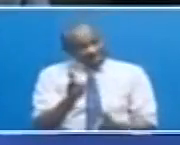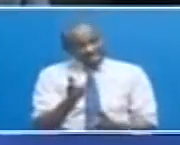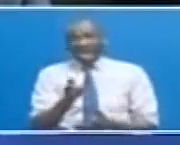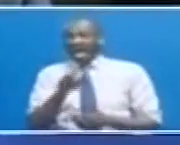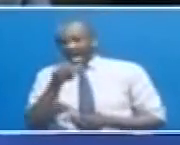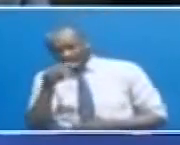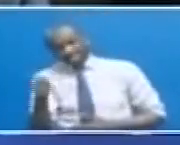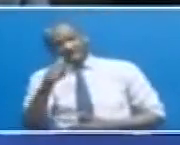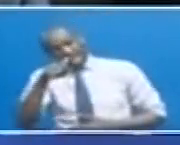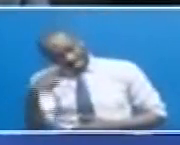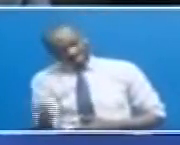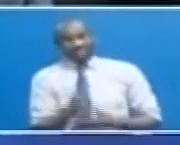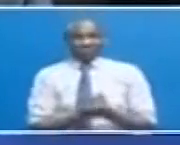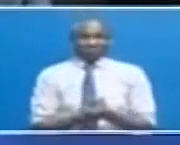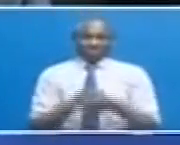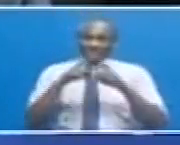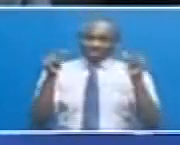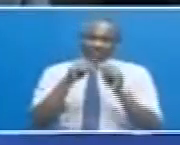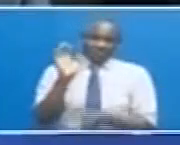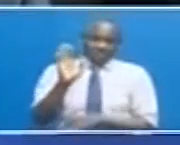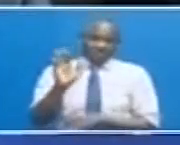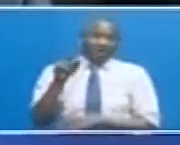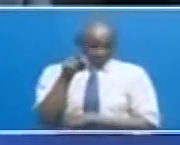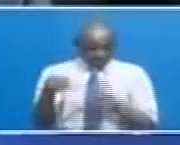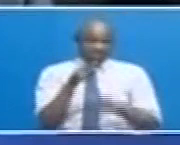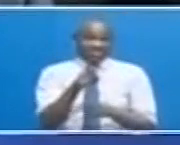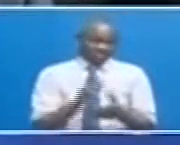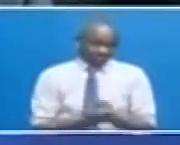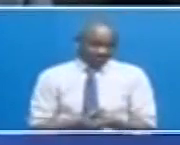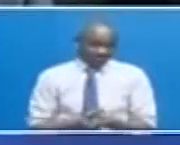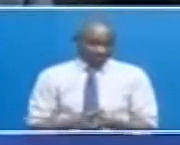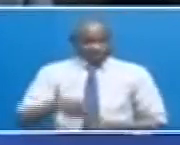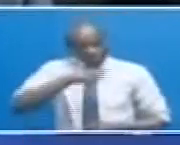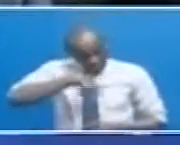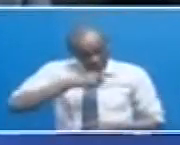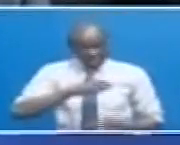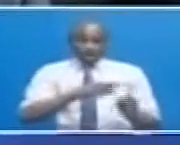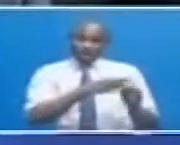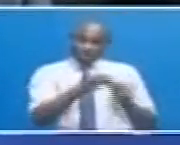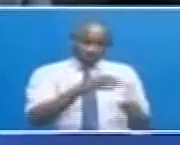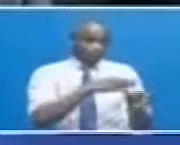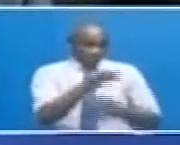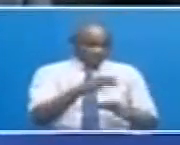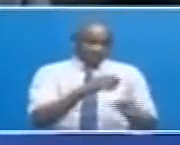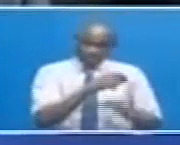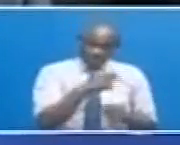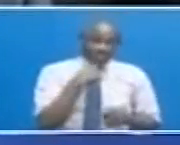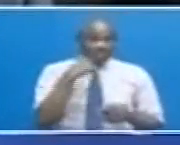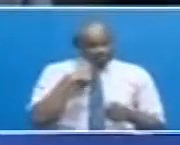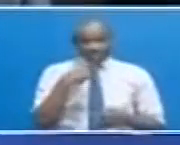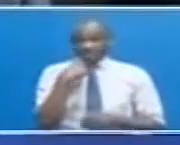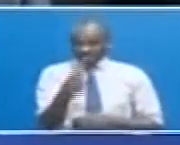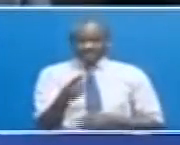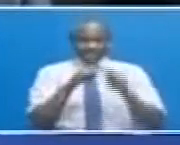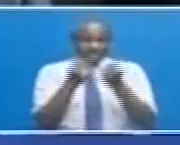several other unhelpful statements on the matter. We as a coalition have instructed